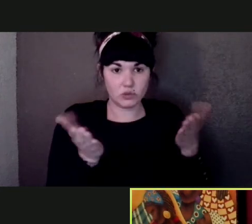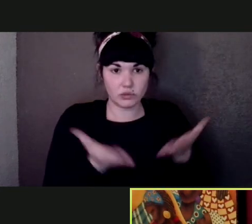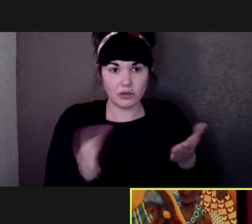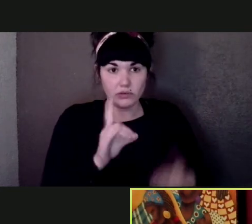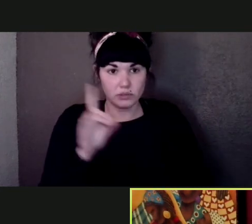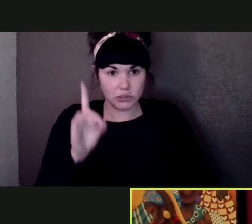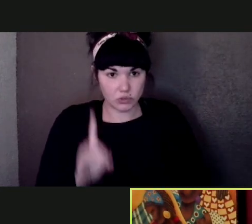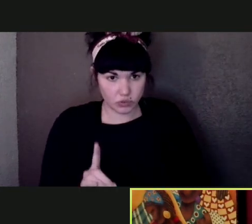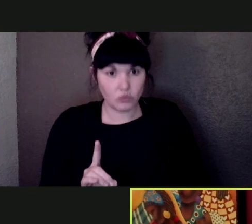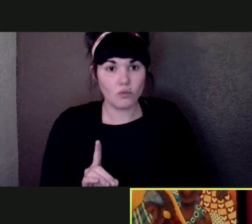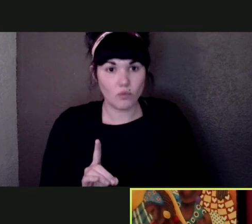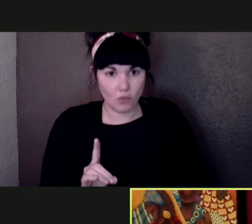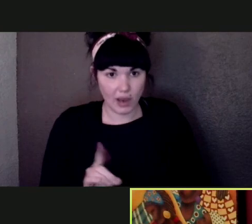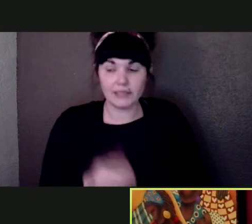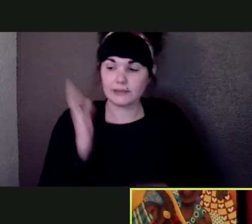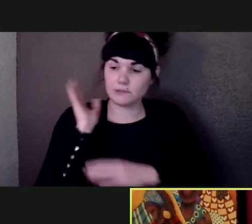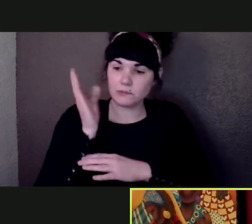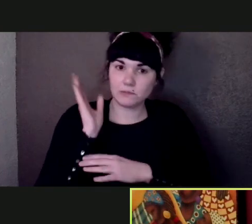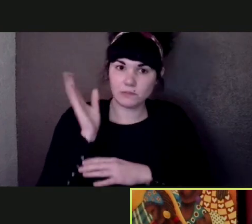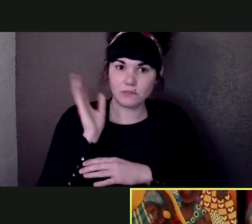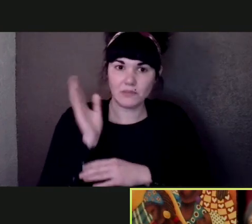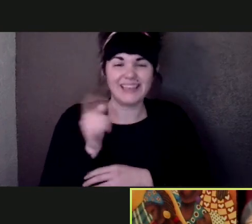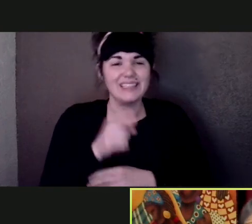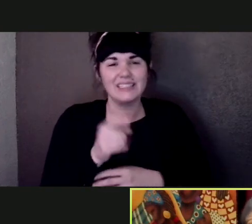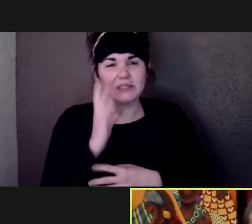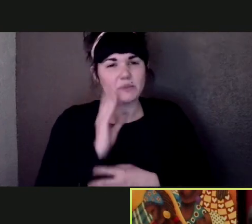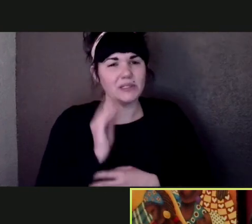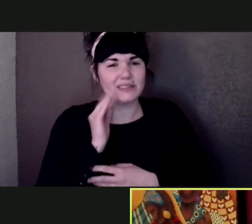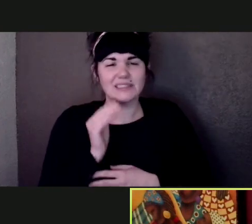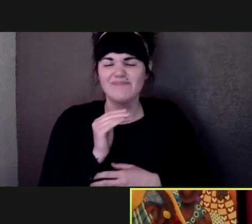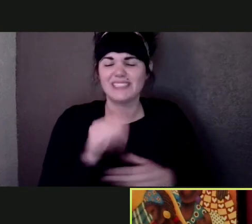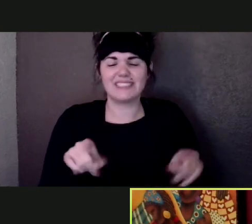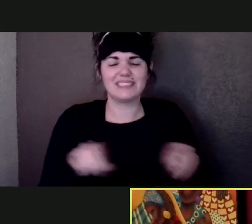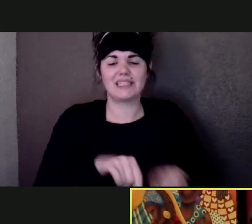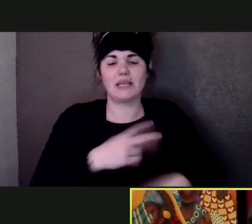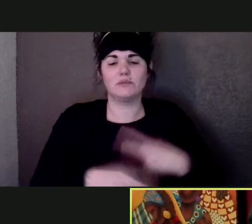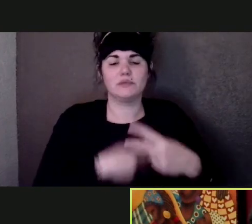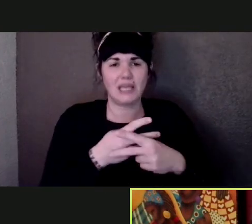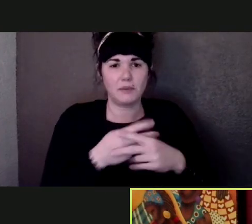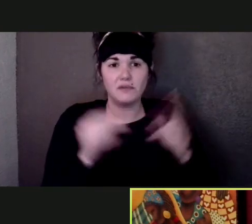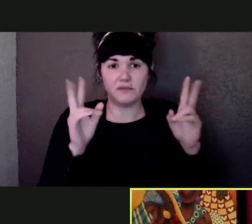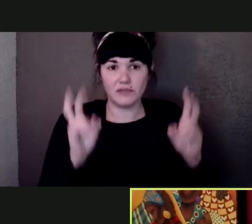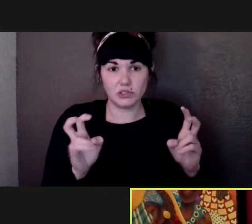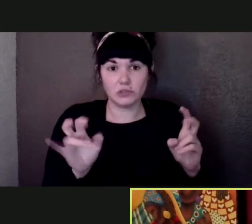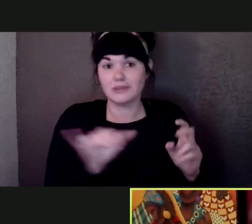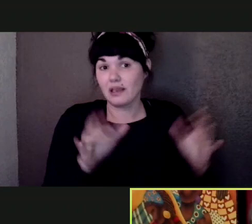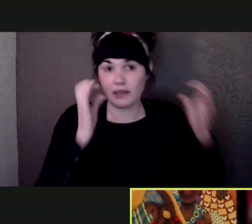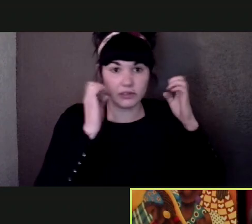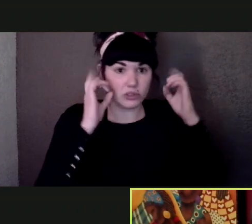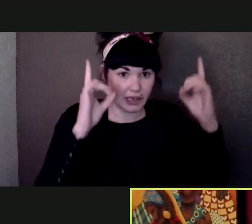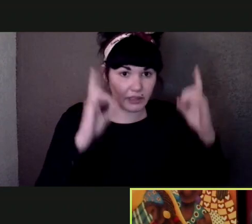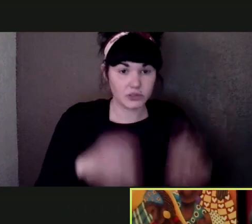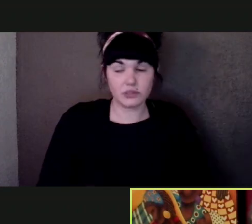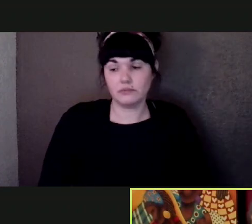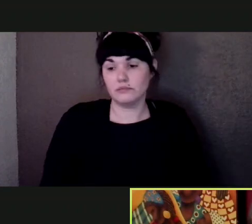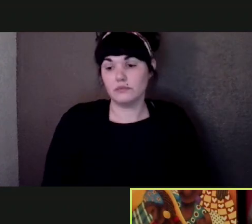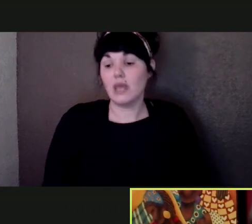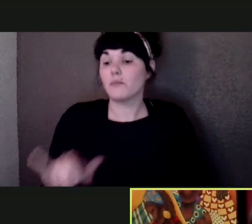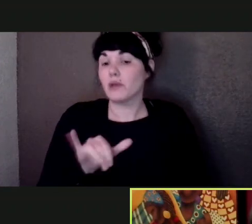Folks are doing that in education, but those of us like Christine, Molly, myself, and others that lead, uh,